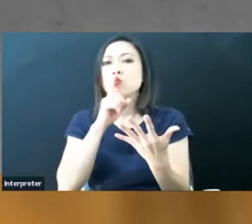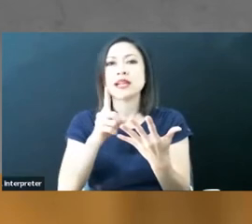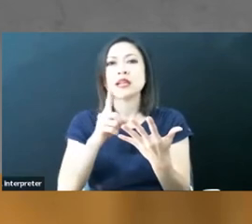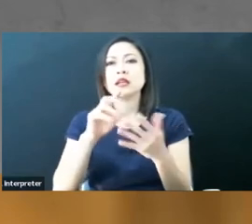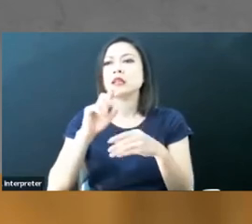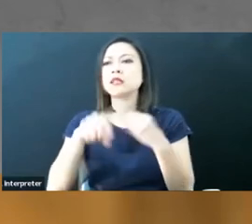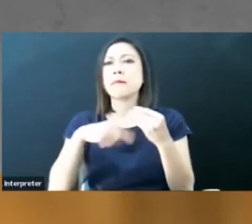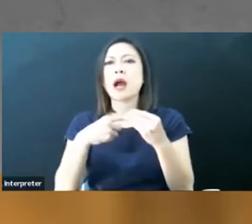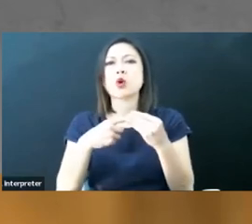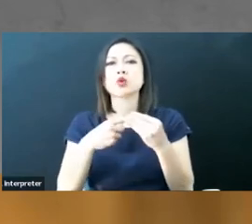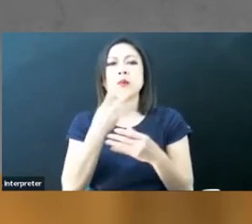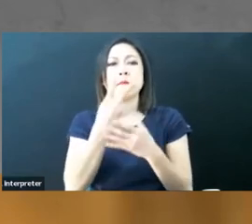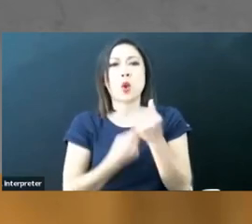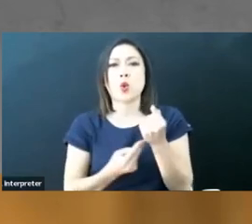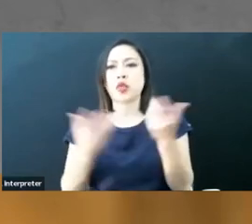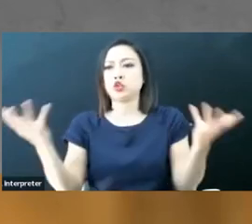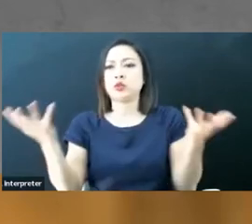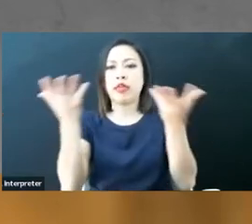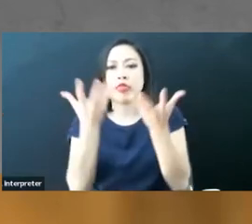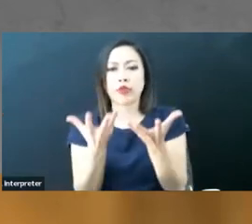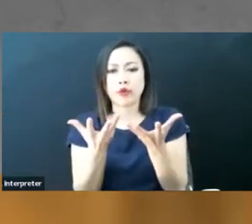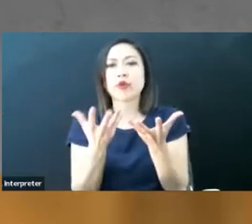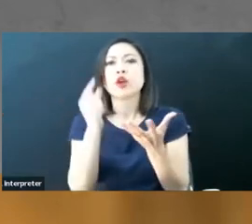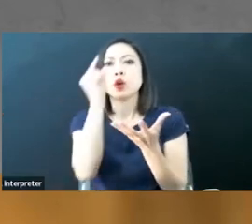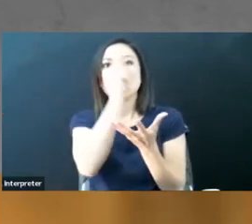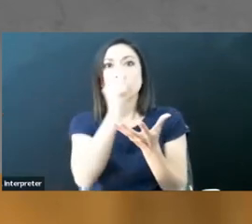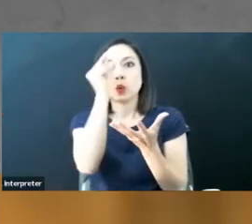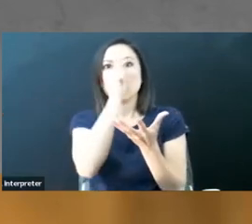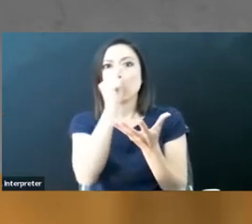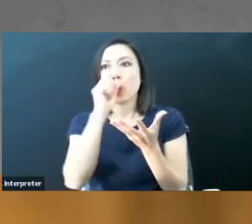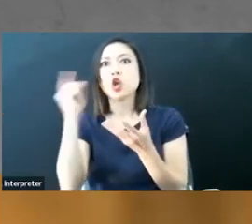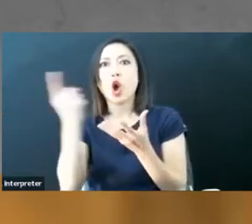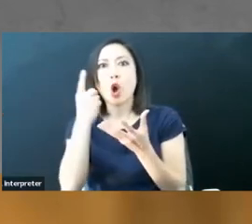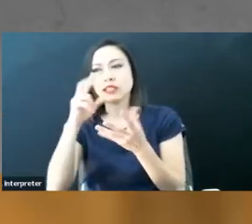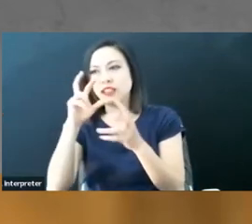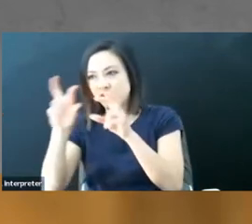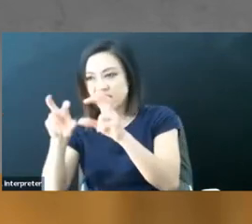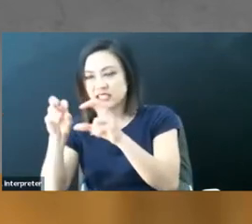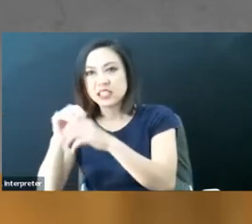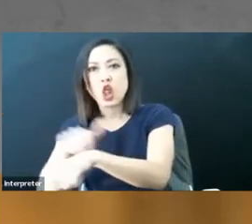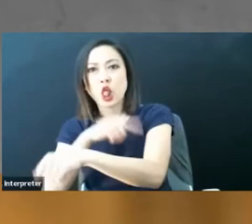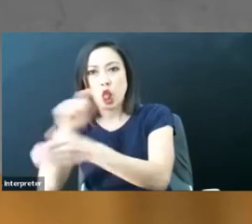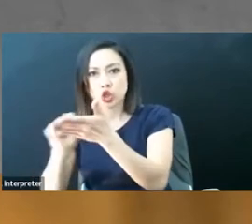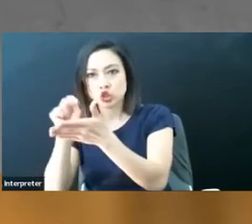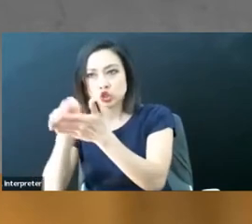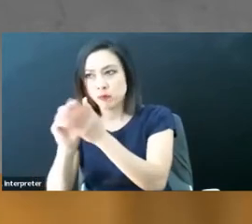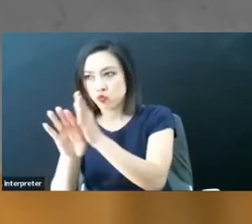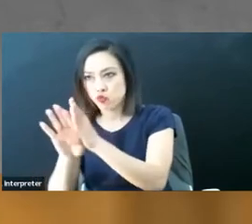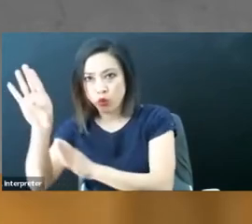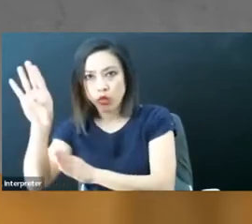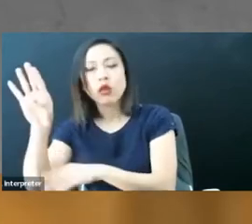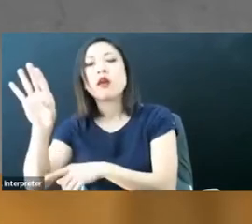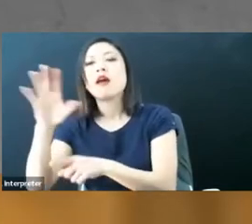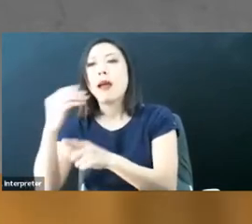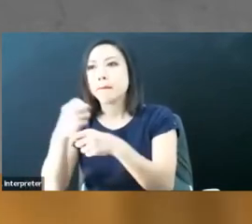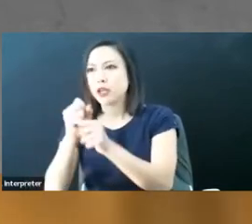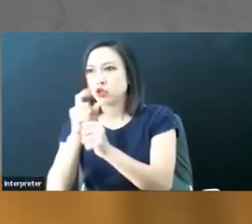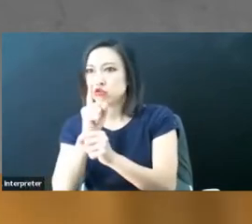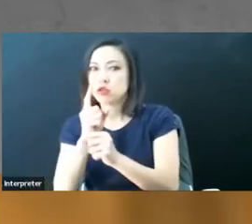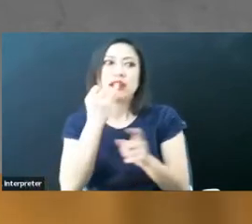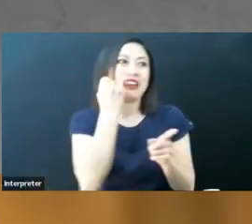together. And Google has always been about investing in long-term growth. And so what we are looking to do is make sure that where things aren't working,